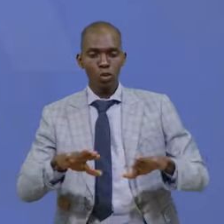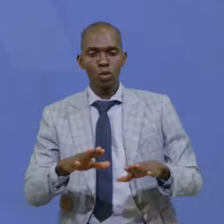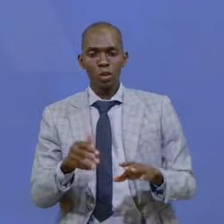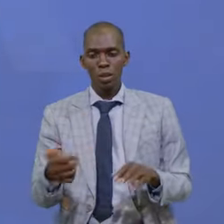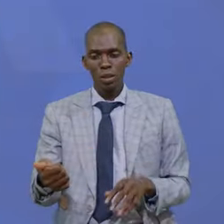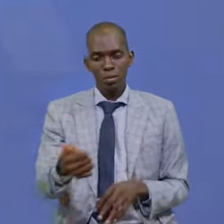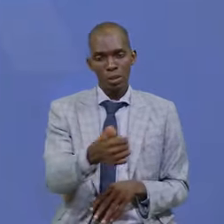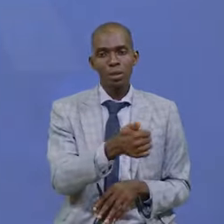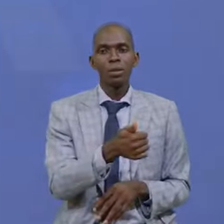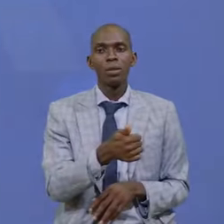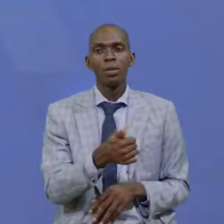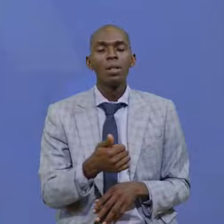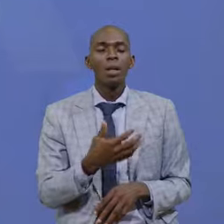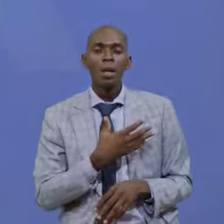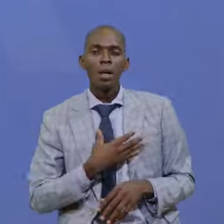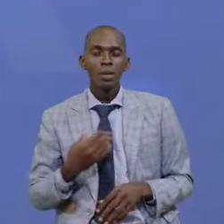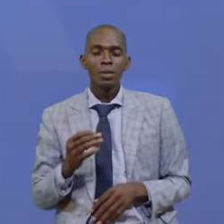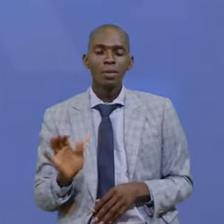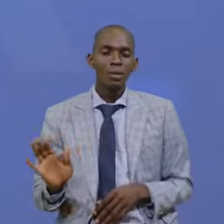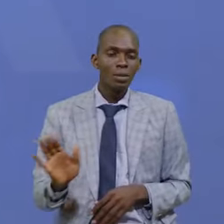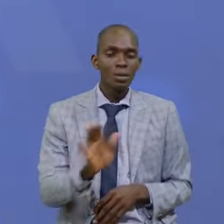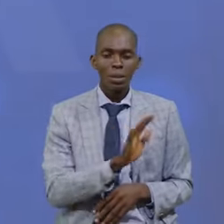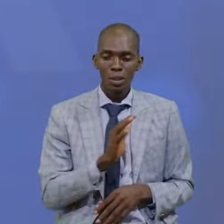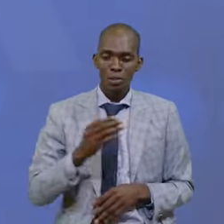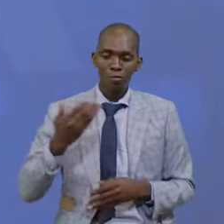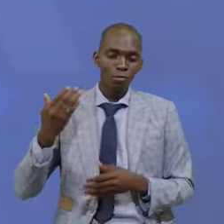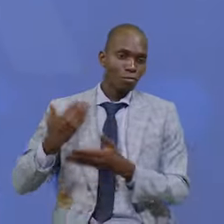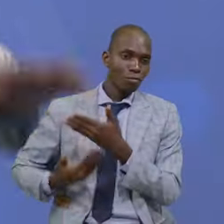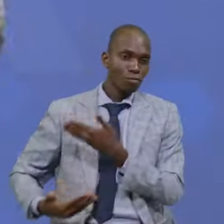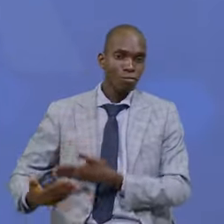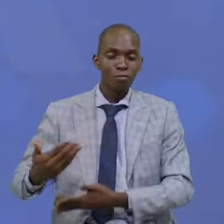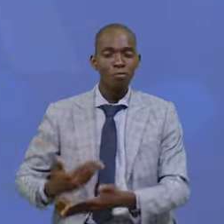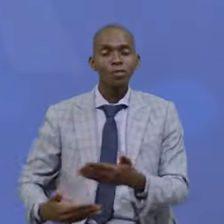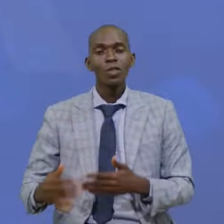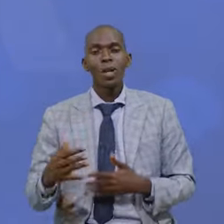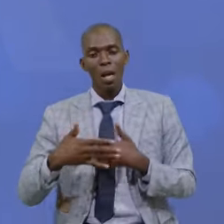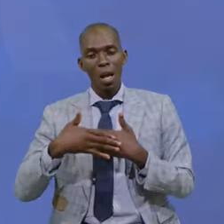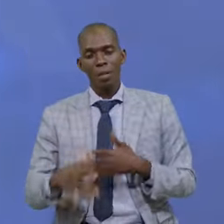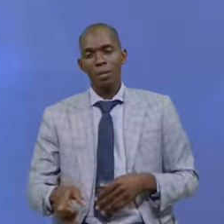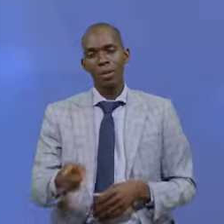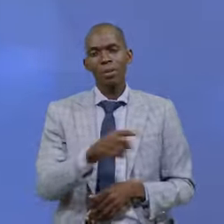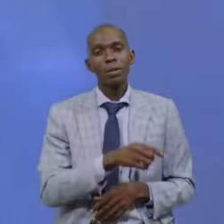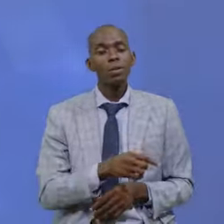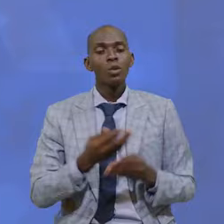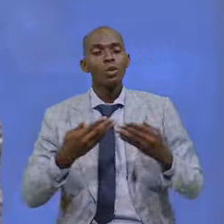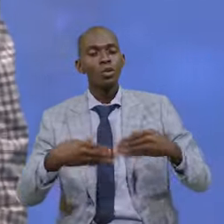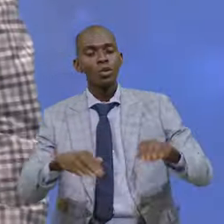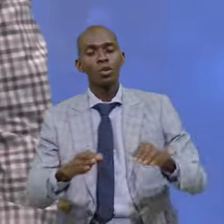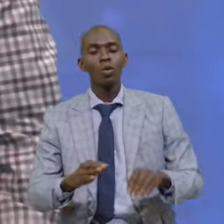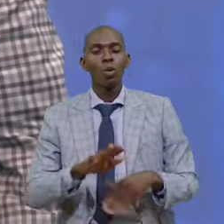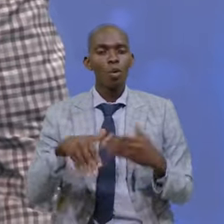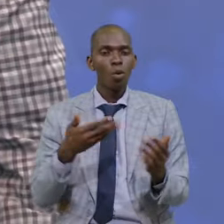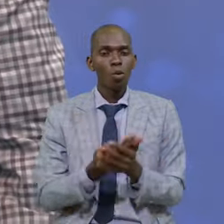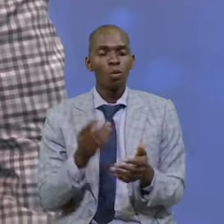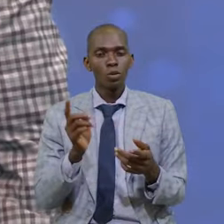themselves and their progenitors and the people that will come after them, sold them to